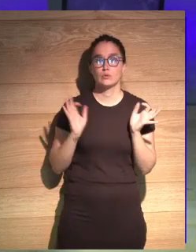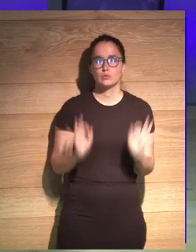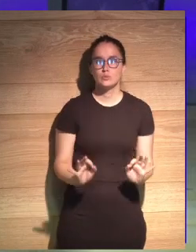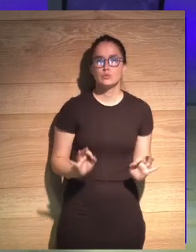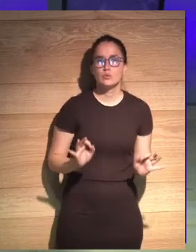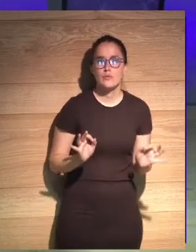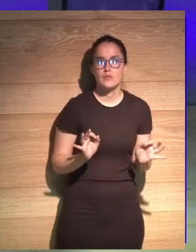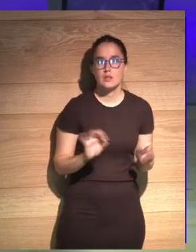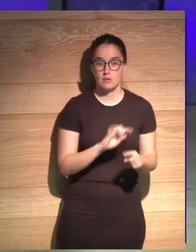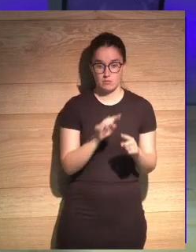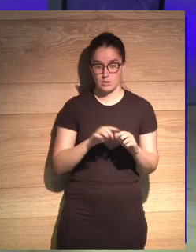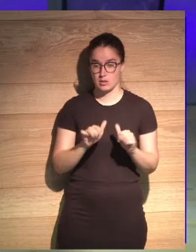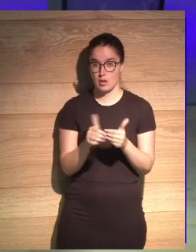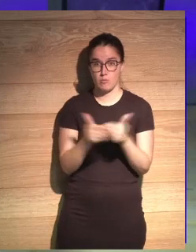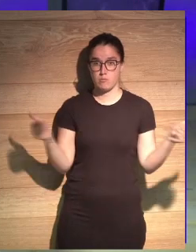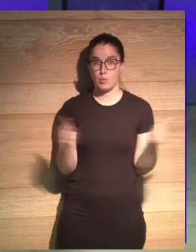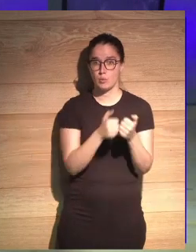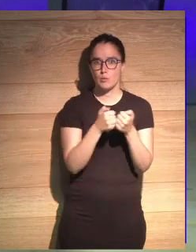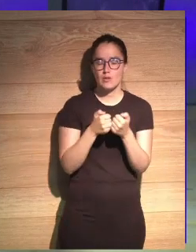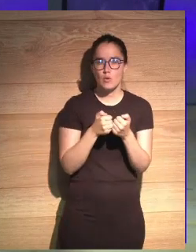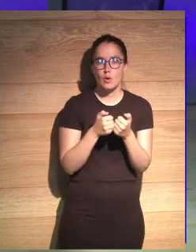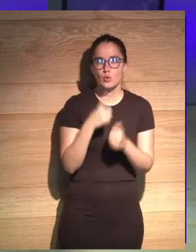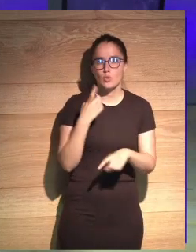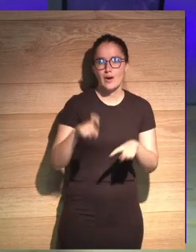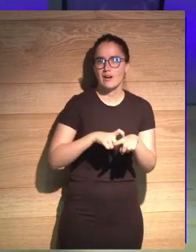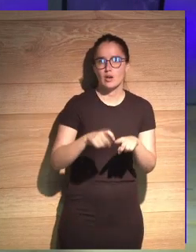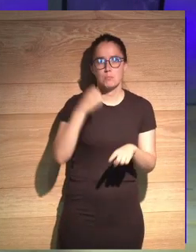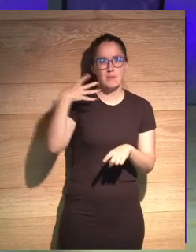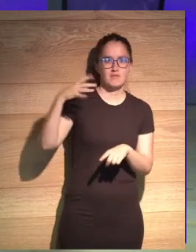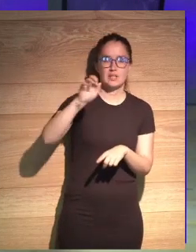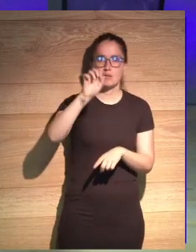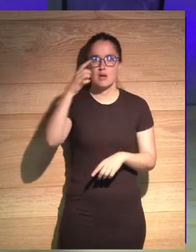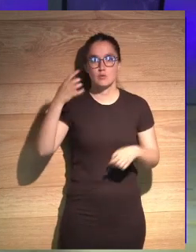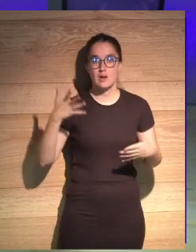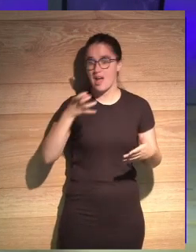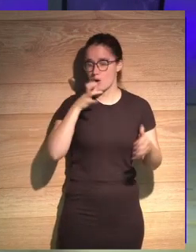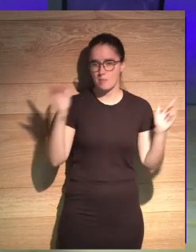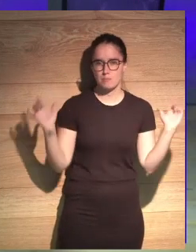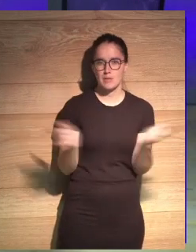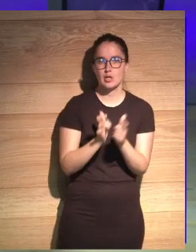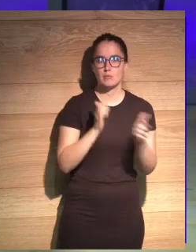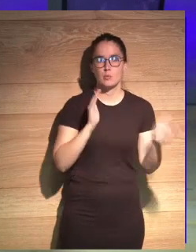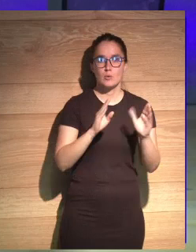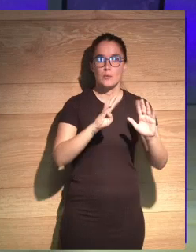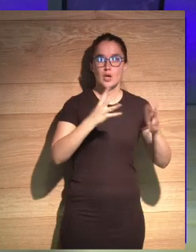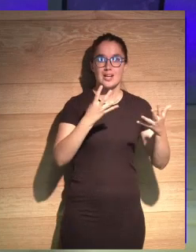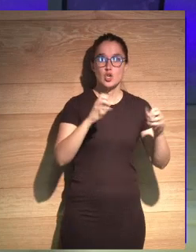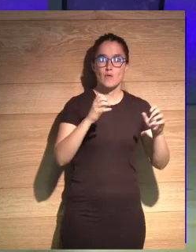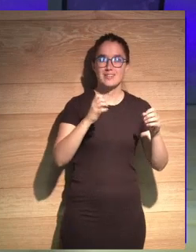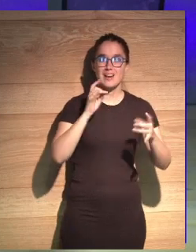this takes me to the deduction skills. One of the most famous games in